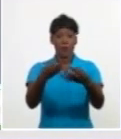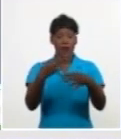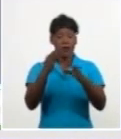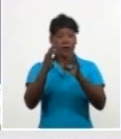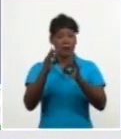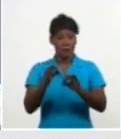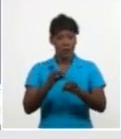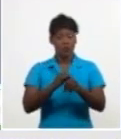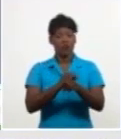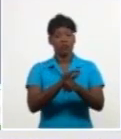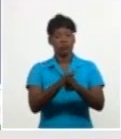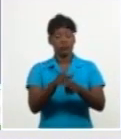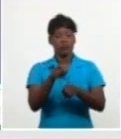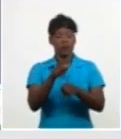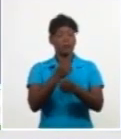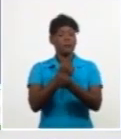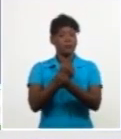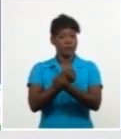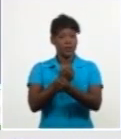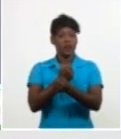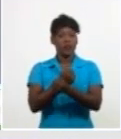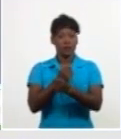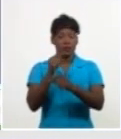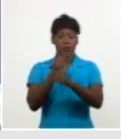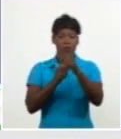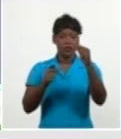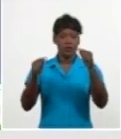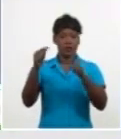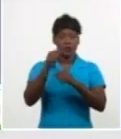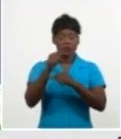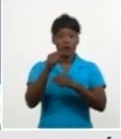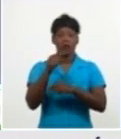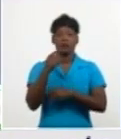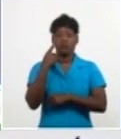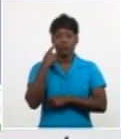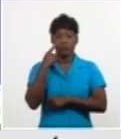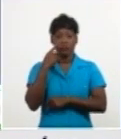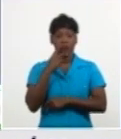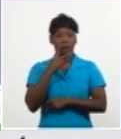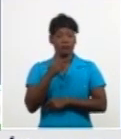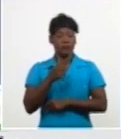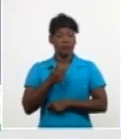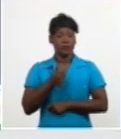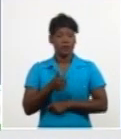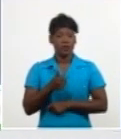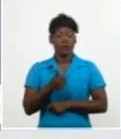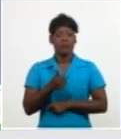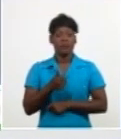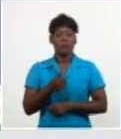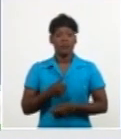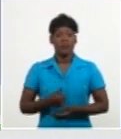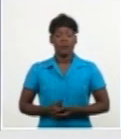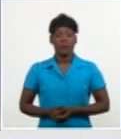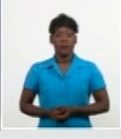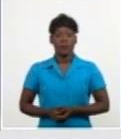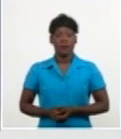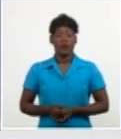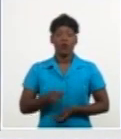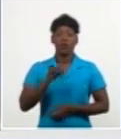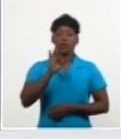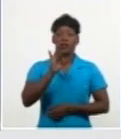a primary risk group we have in our country, and it already accounts